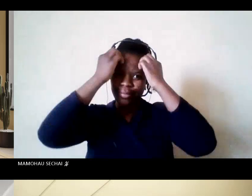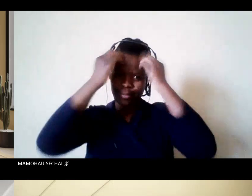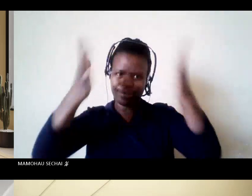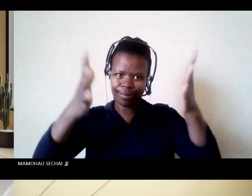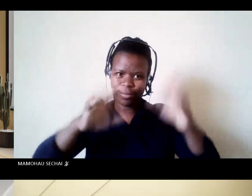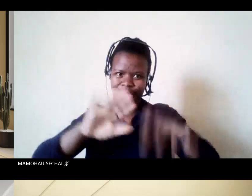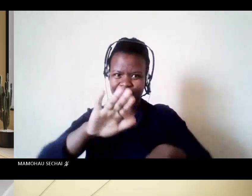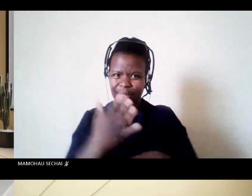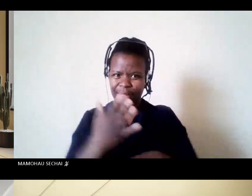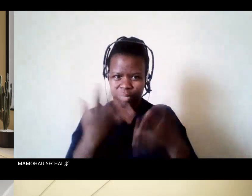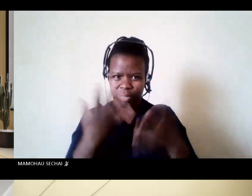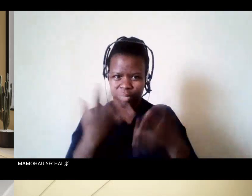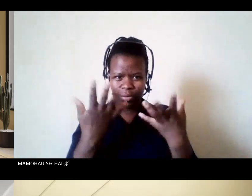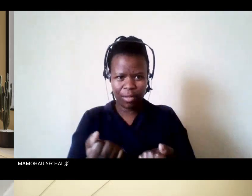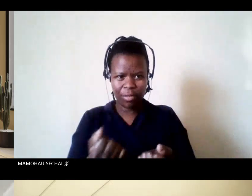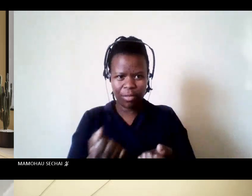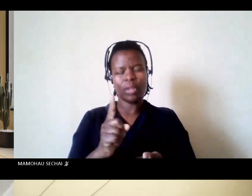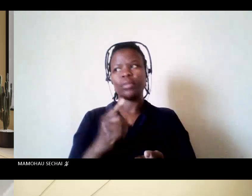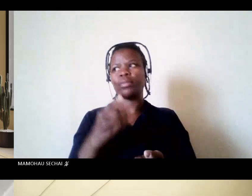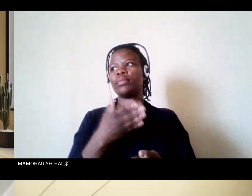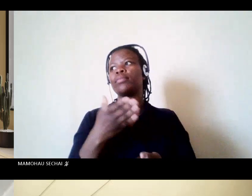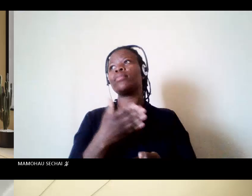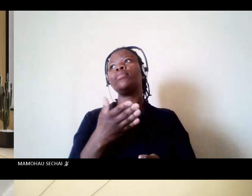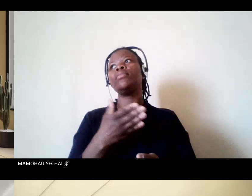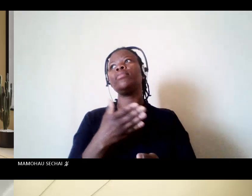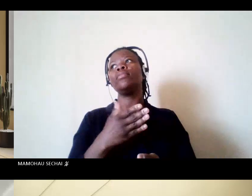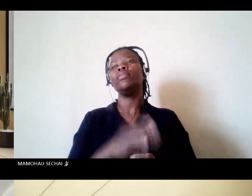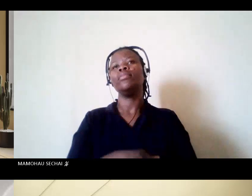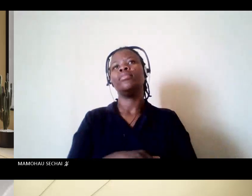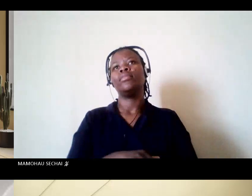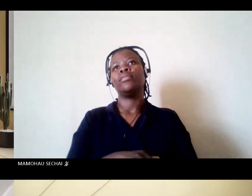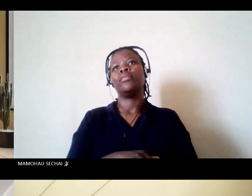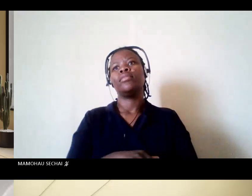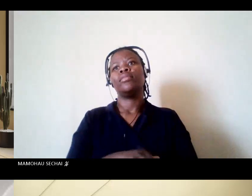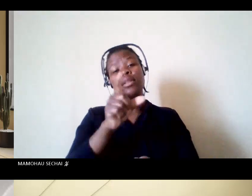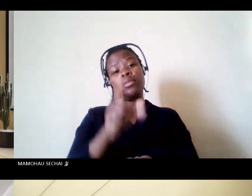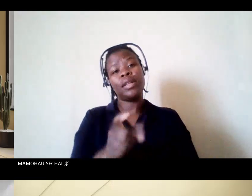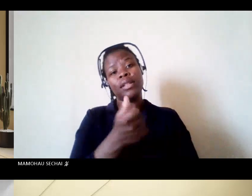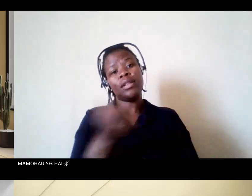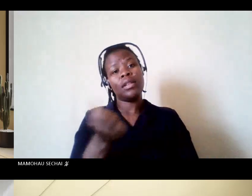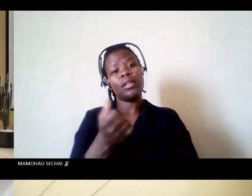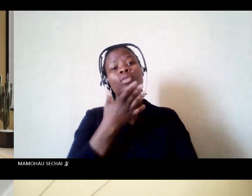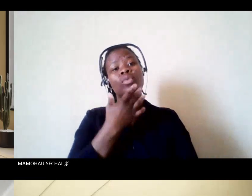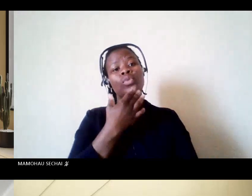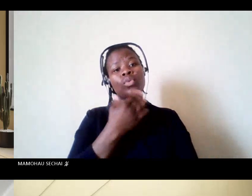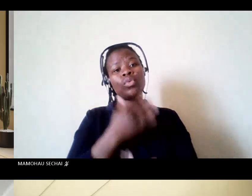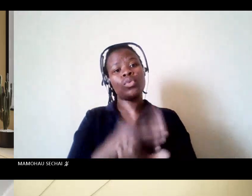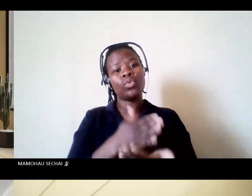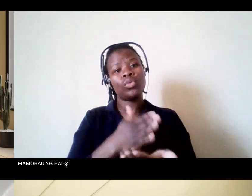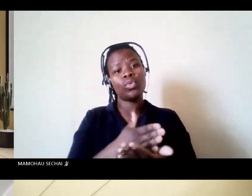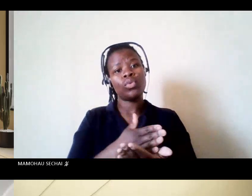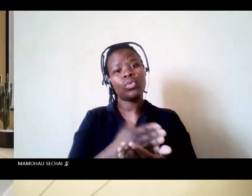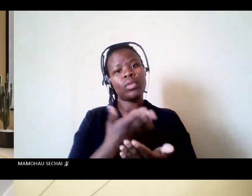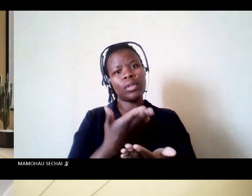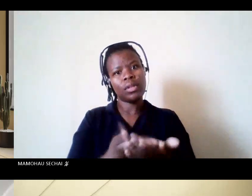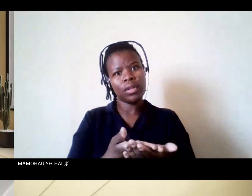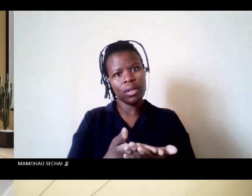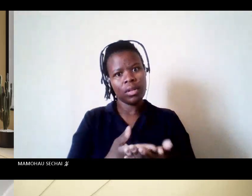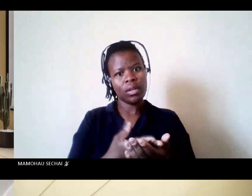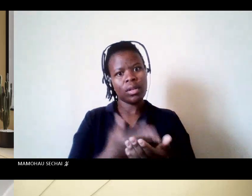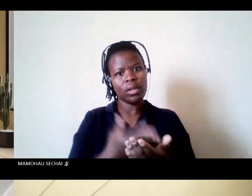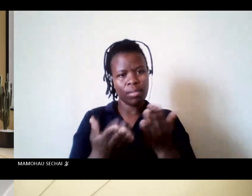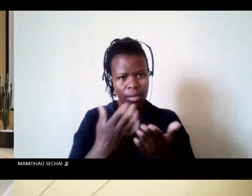they could go to, someone that is designated where they can fall back to seek that support. So I think the